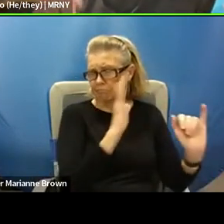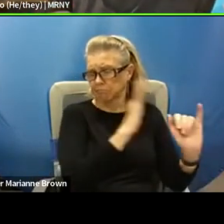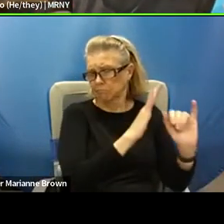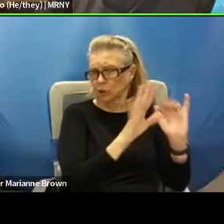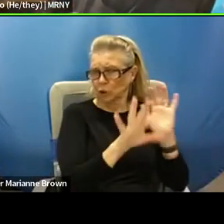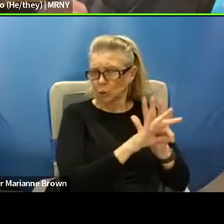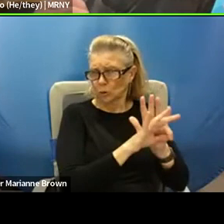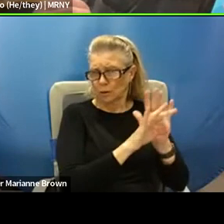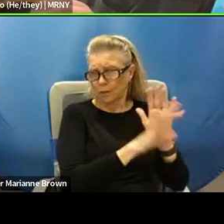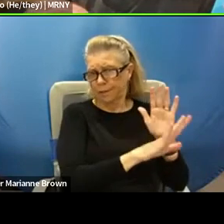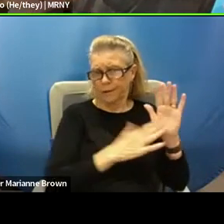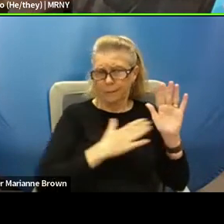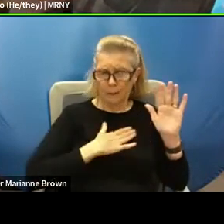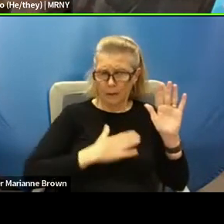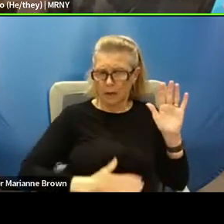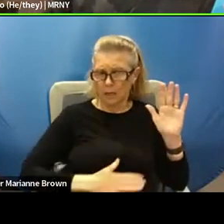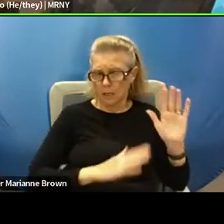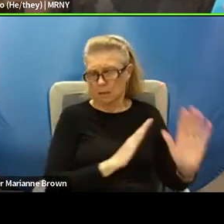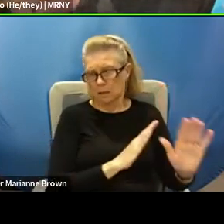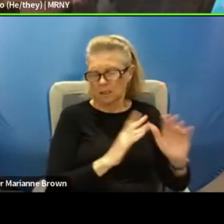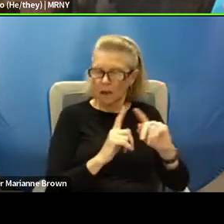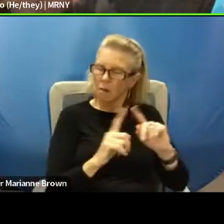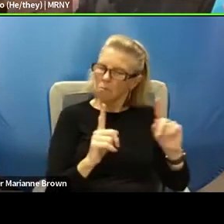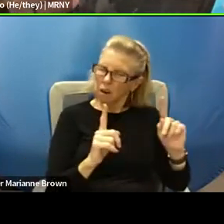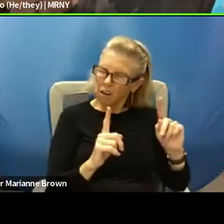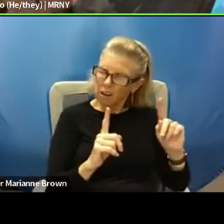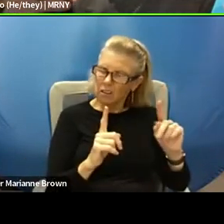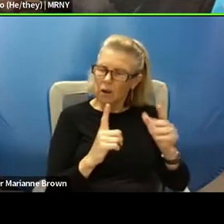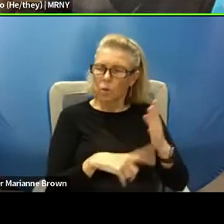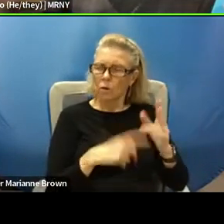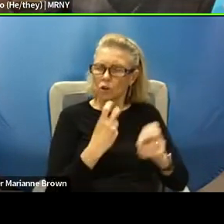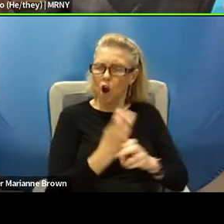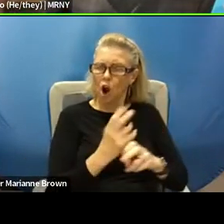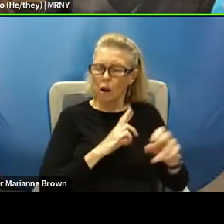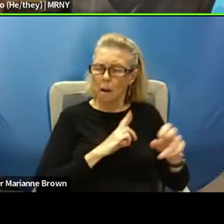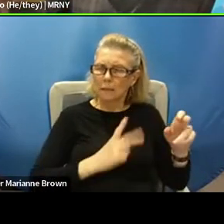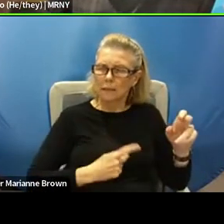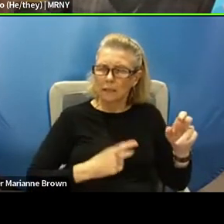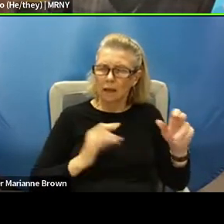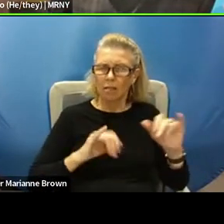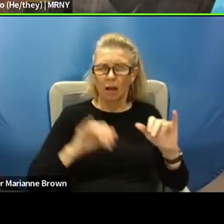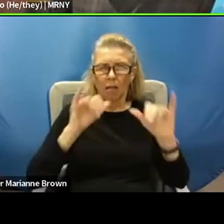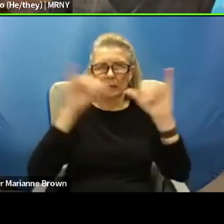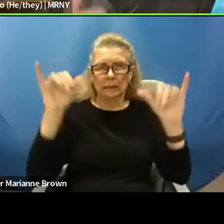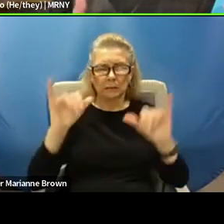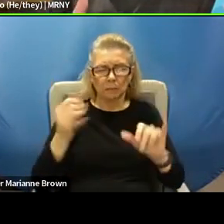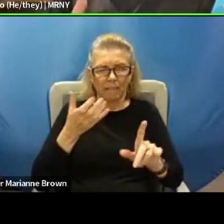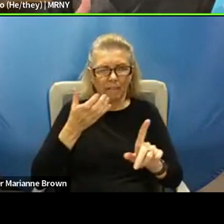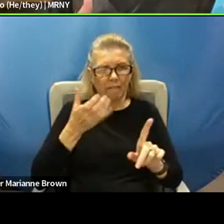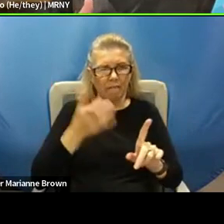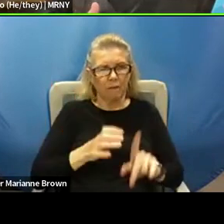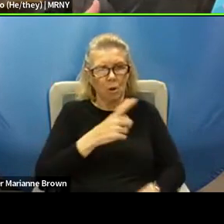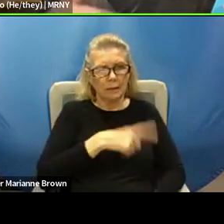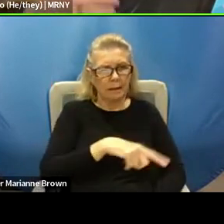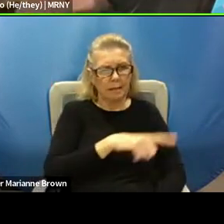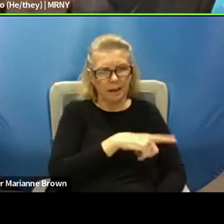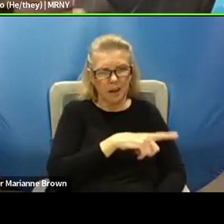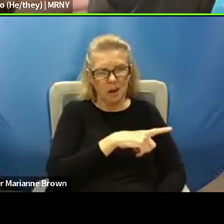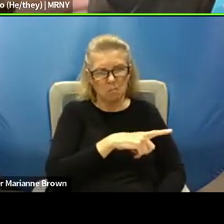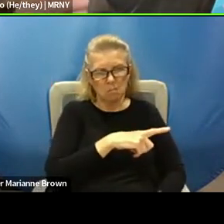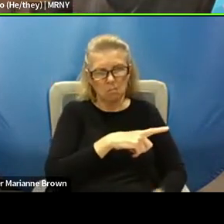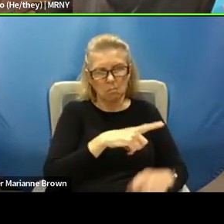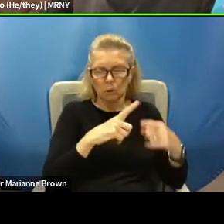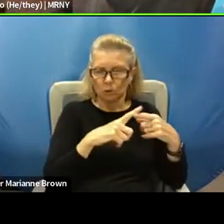is their body. But what is hard and upsetting is that the system has forced that decision so that